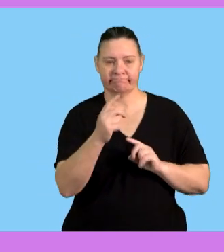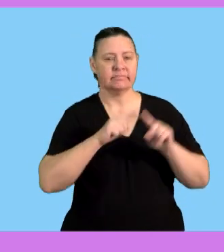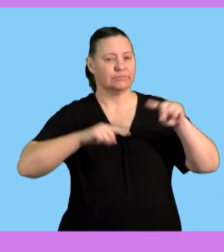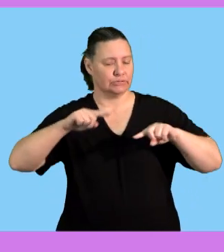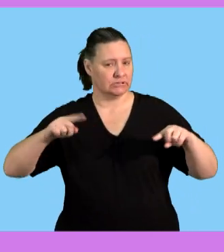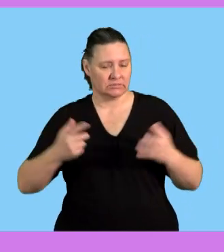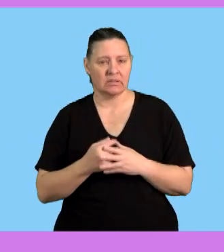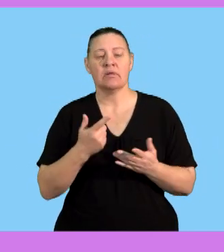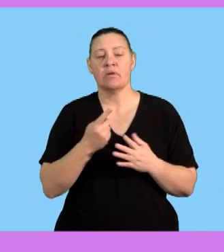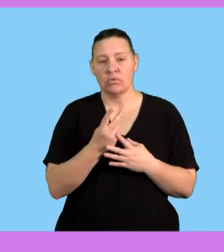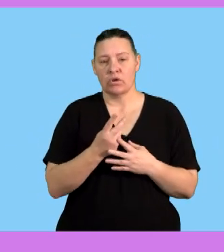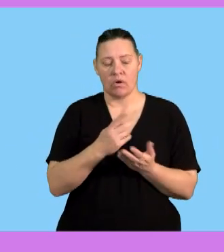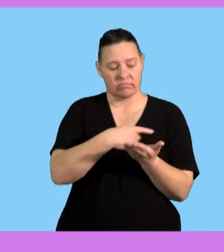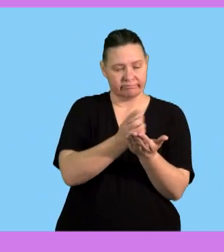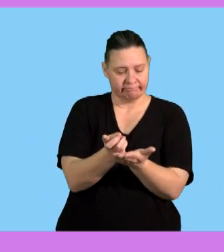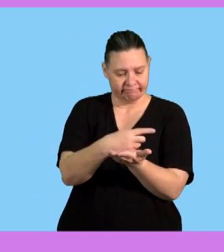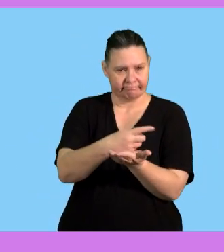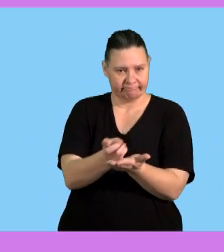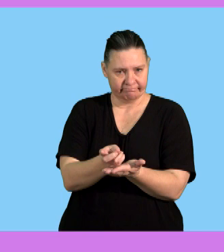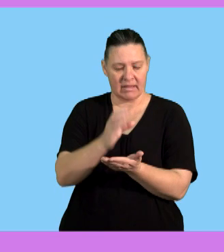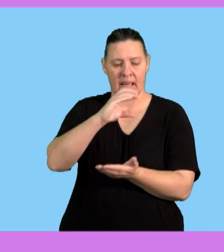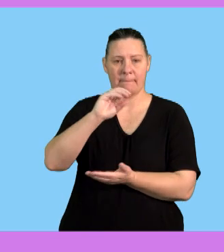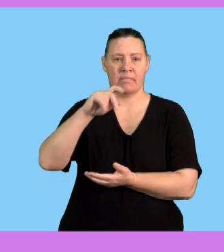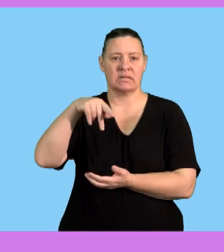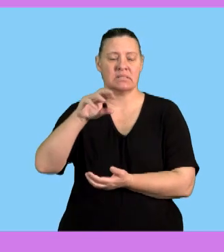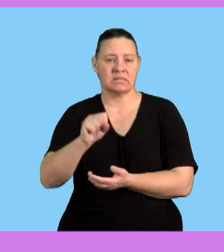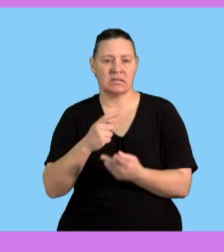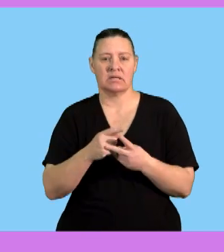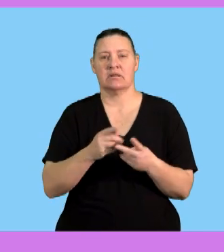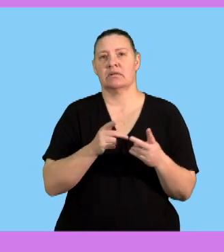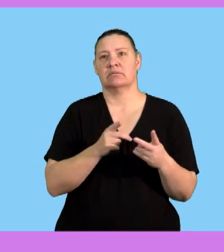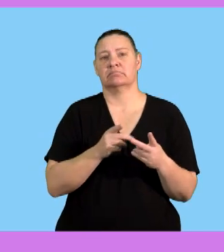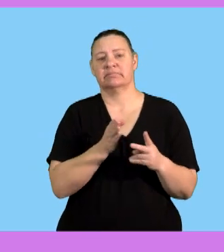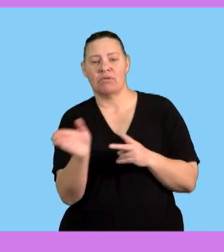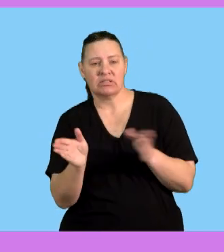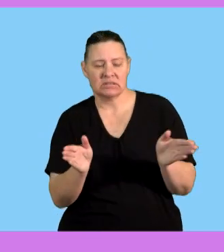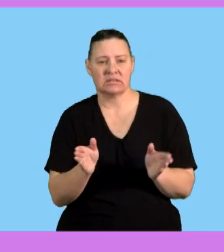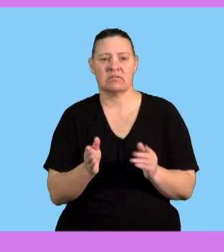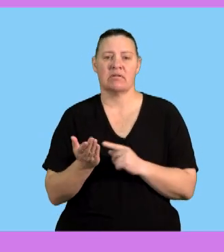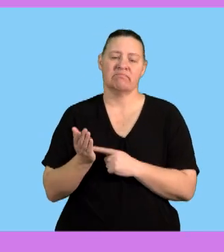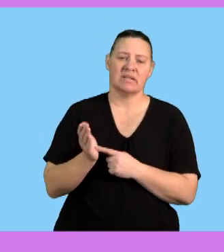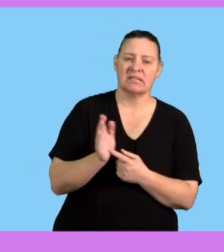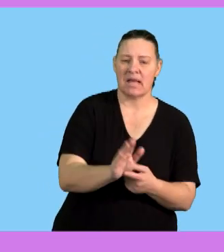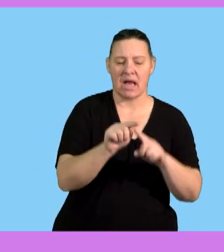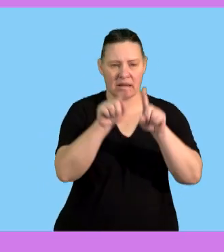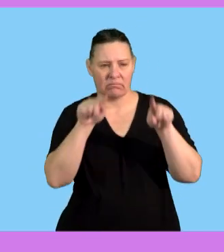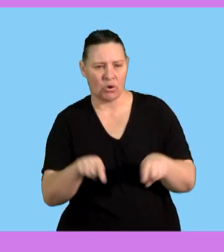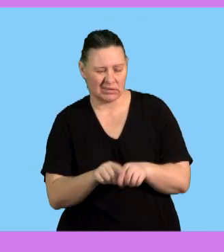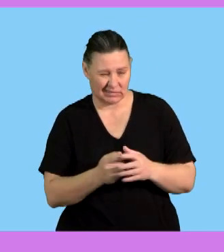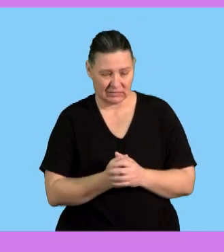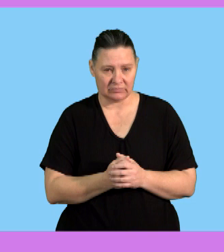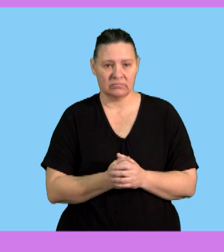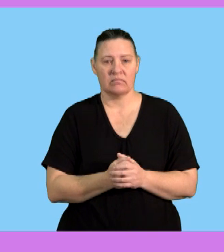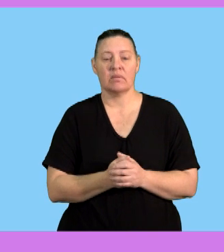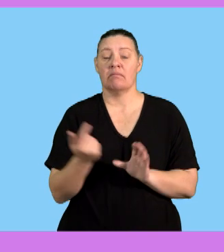whereby you'll be working with a compass direction, giving direction, signboards in the given context.